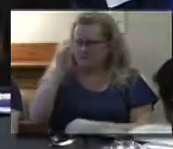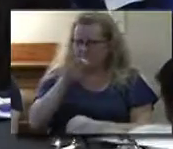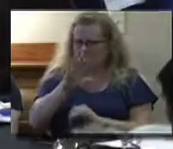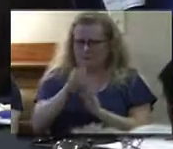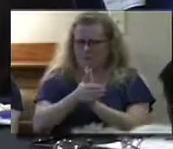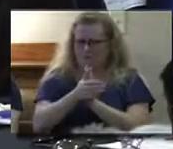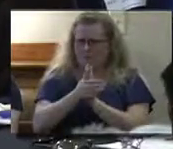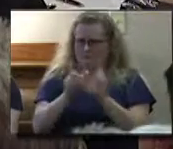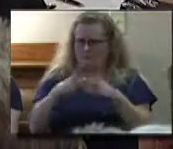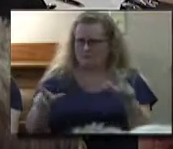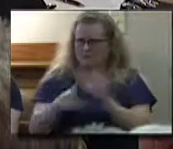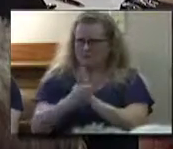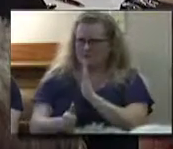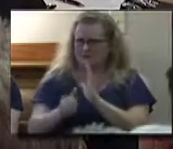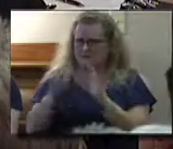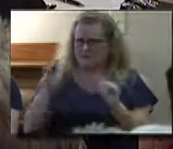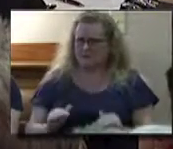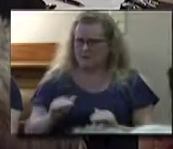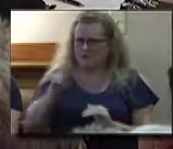so relevant?